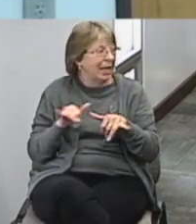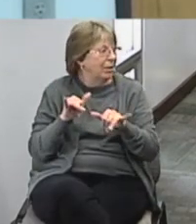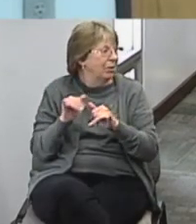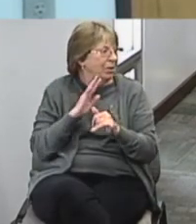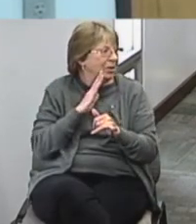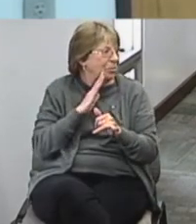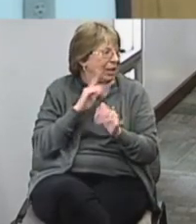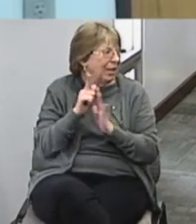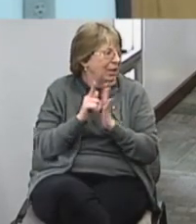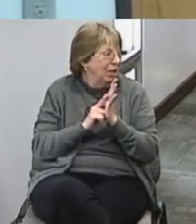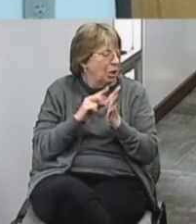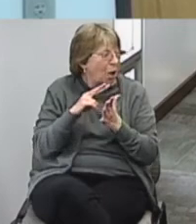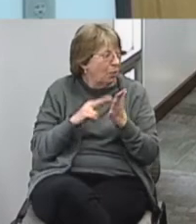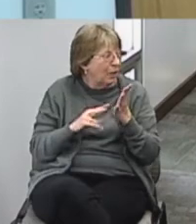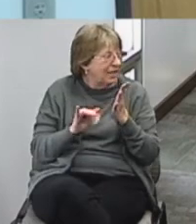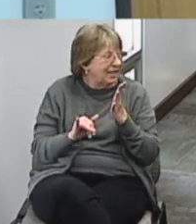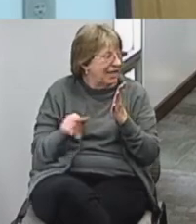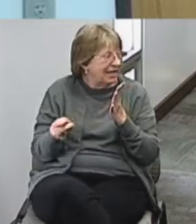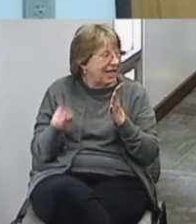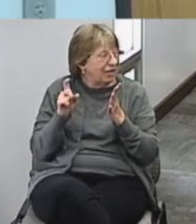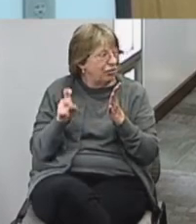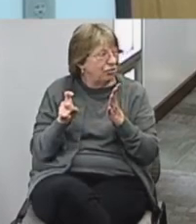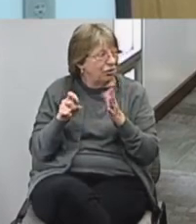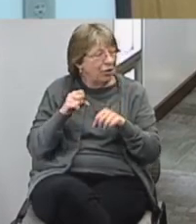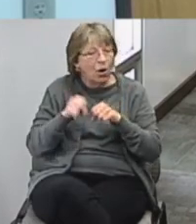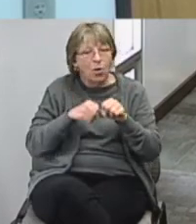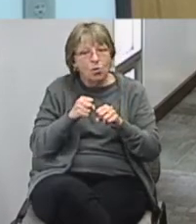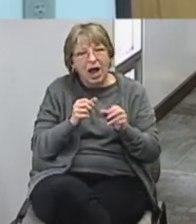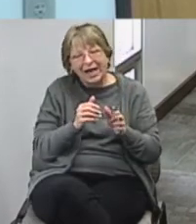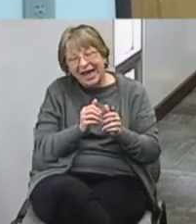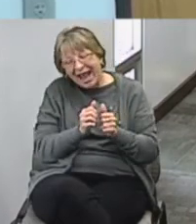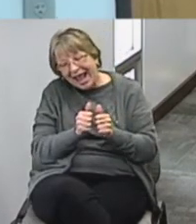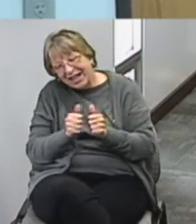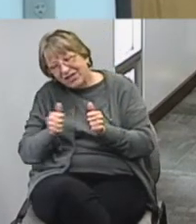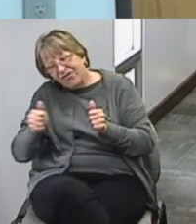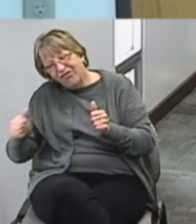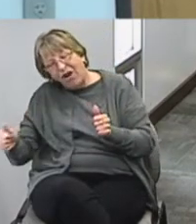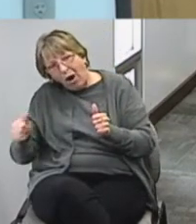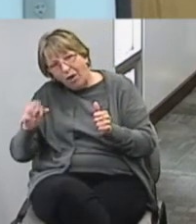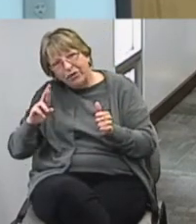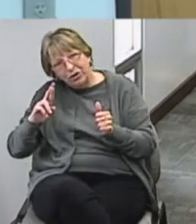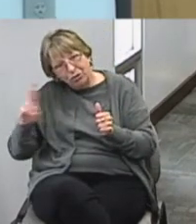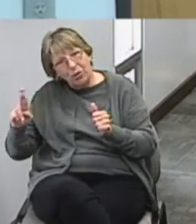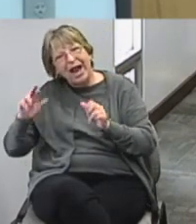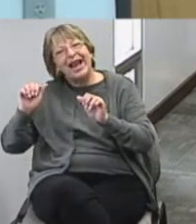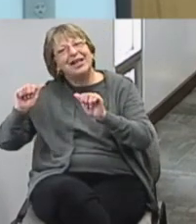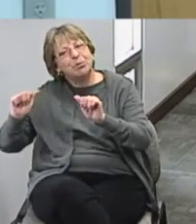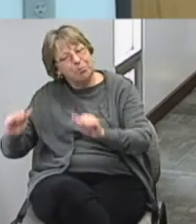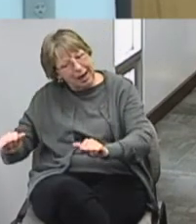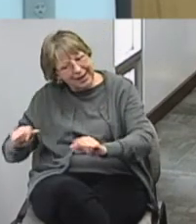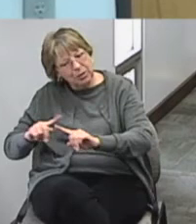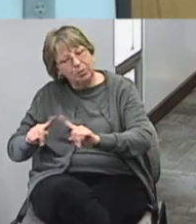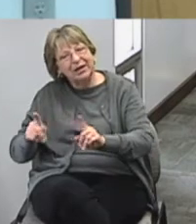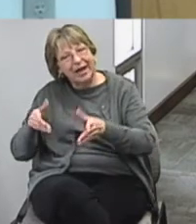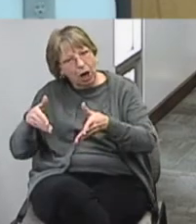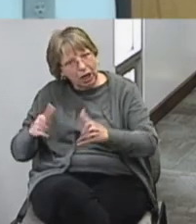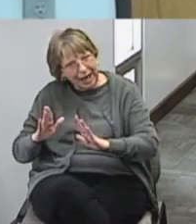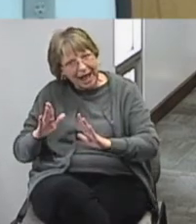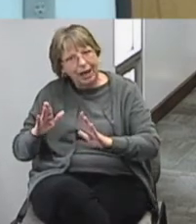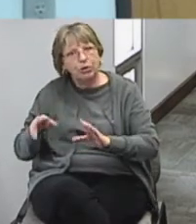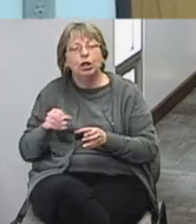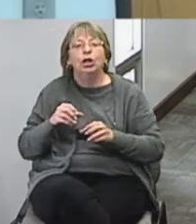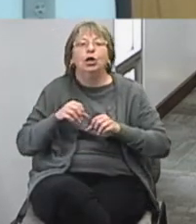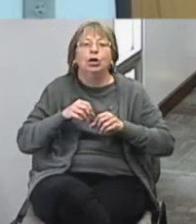law reads that they're supposed to ride as far to the right of the traffic lane as possible, but they are allowed to ride in the